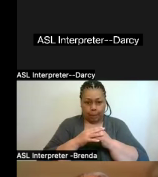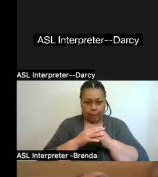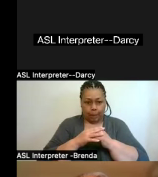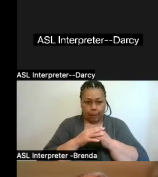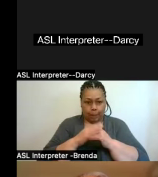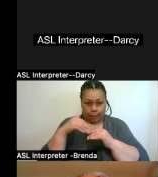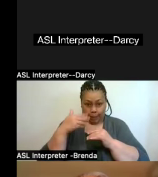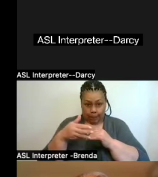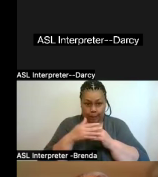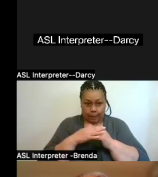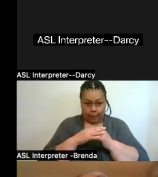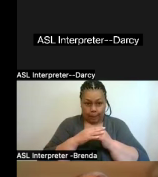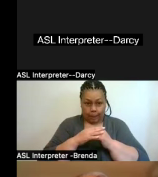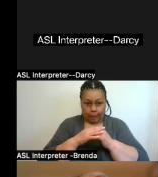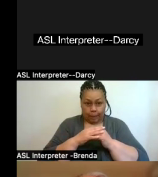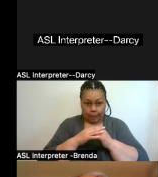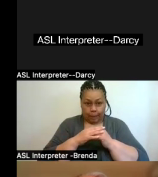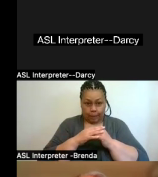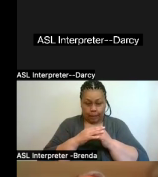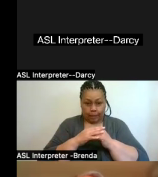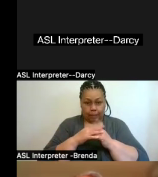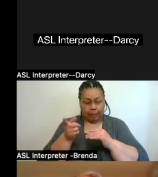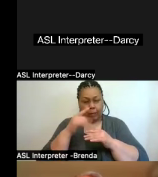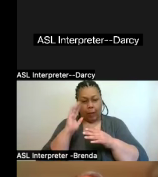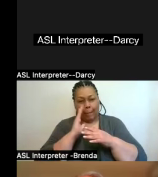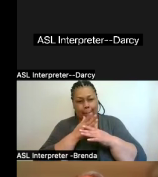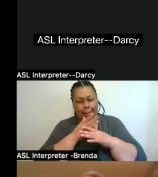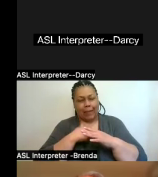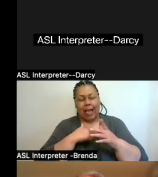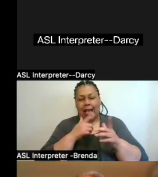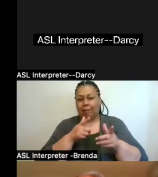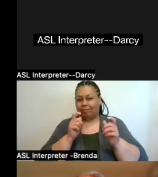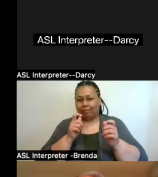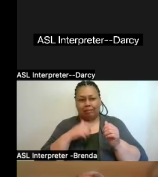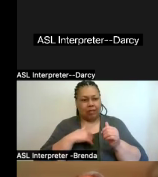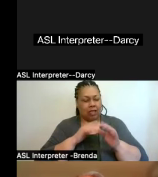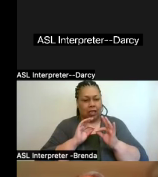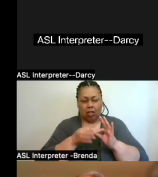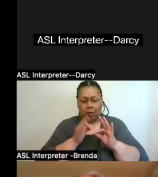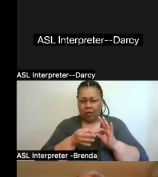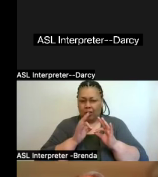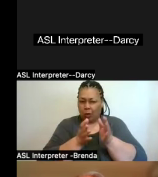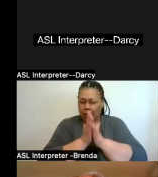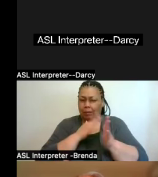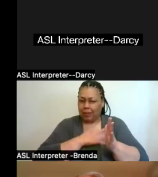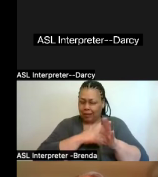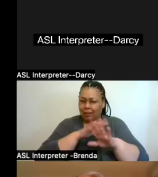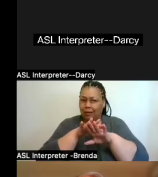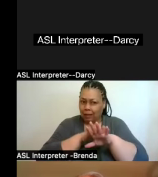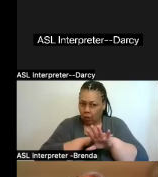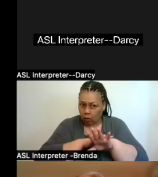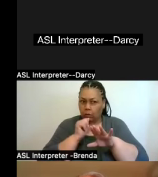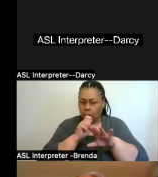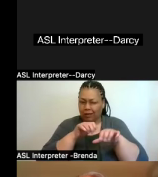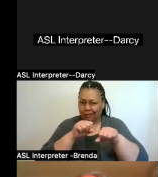Next. Hey, Craig, appreciate Yeah. how quickly you're going through. Our interpreters are just requesting just a little bit slower so they